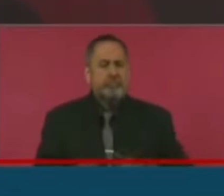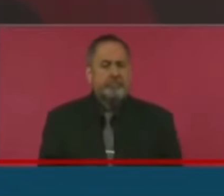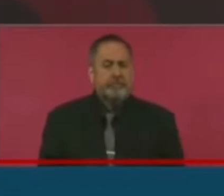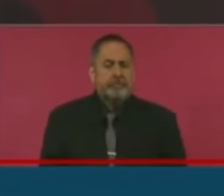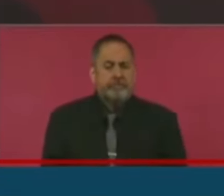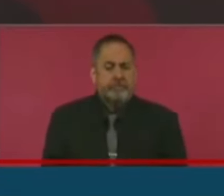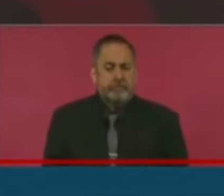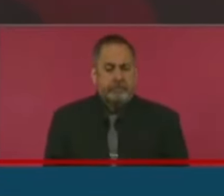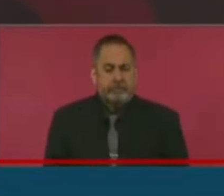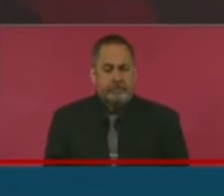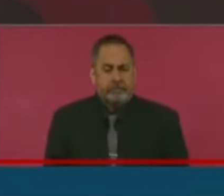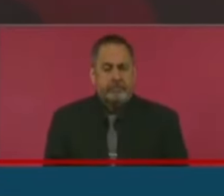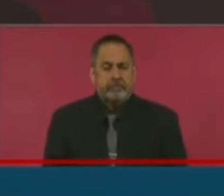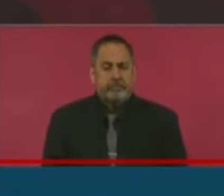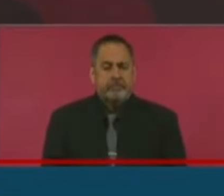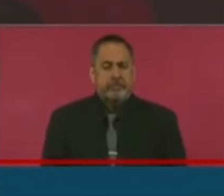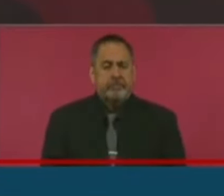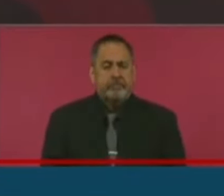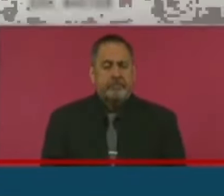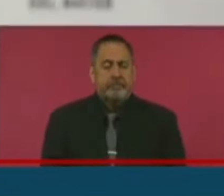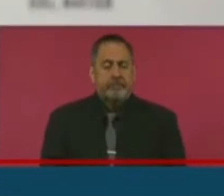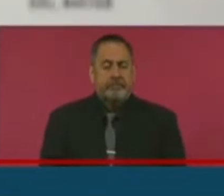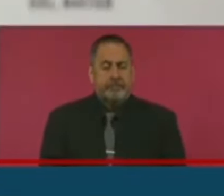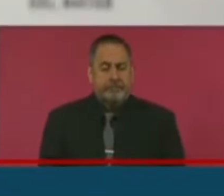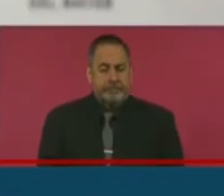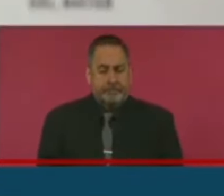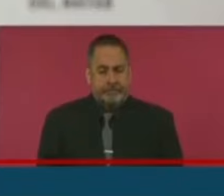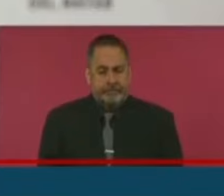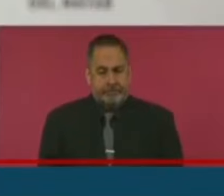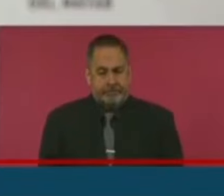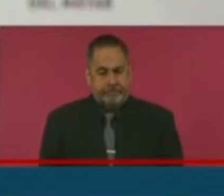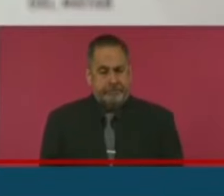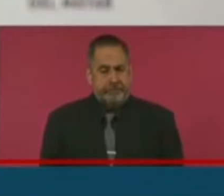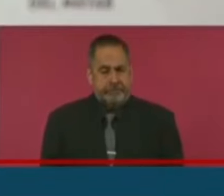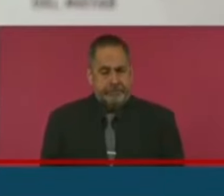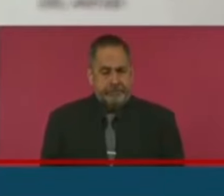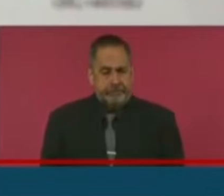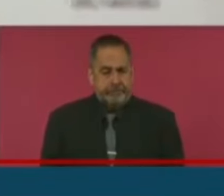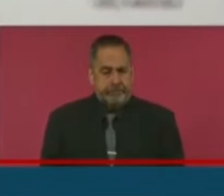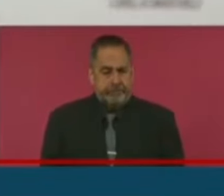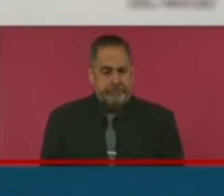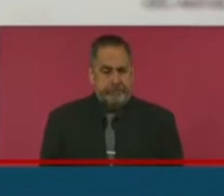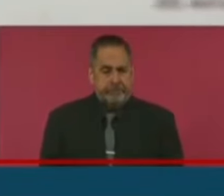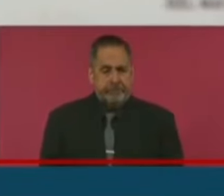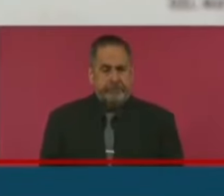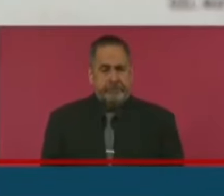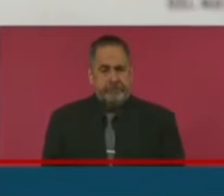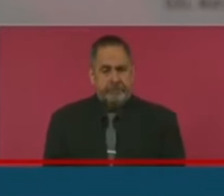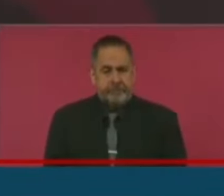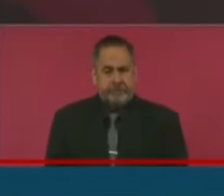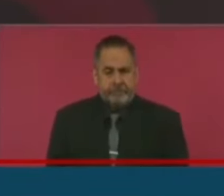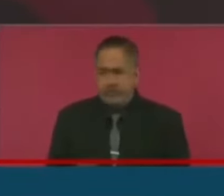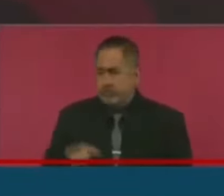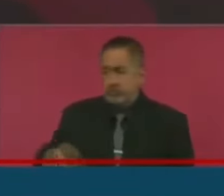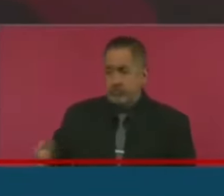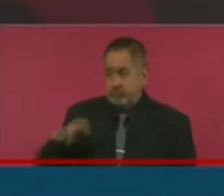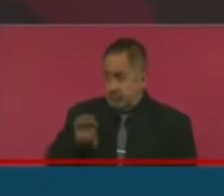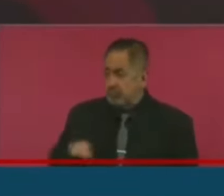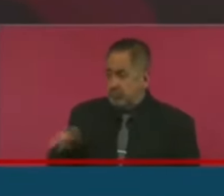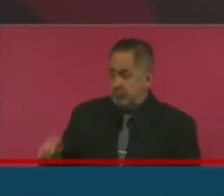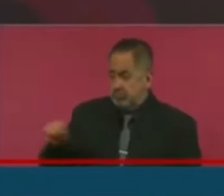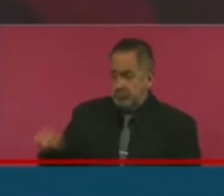asked to release the former vice president who had been granted asylum.